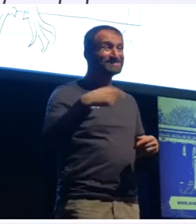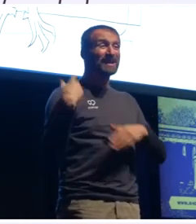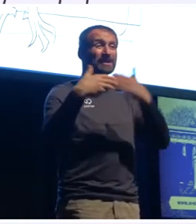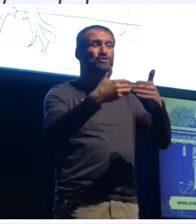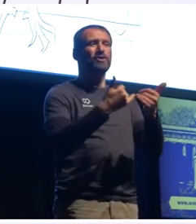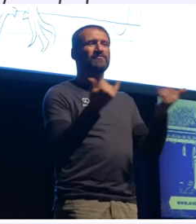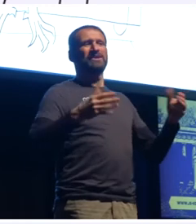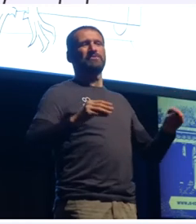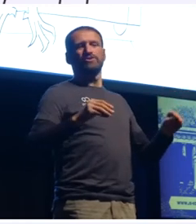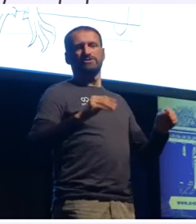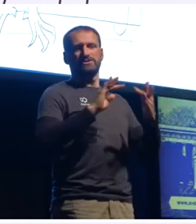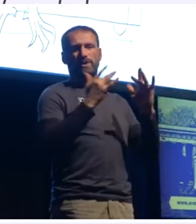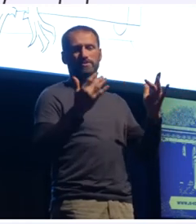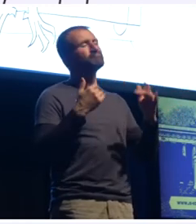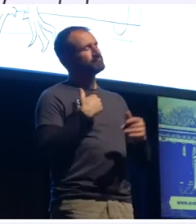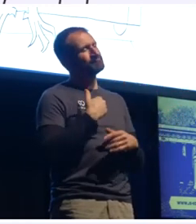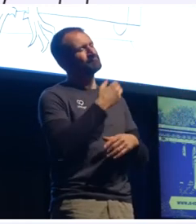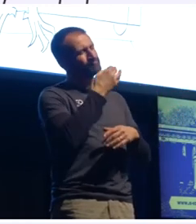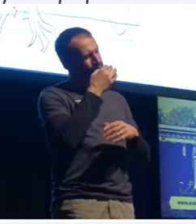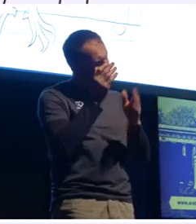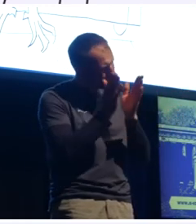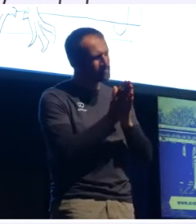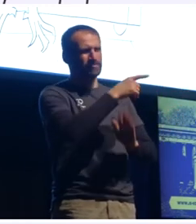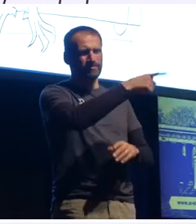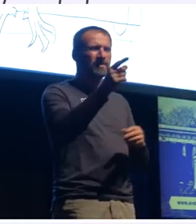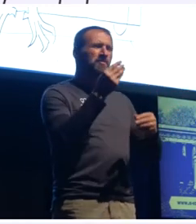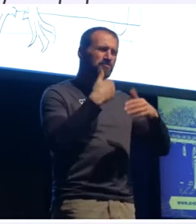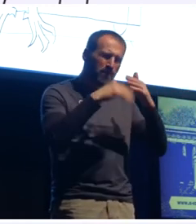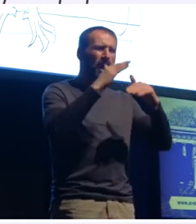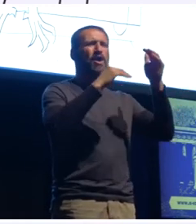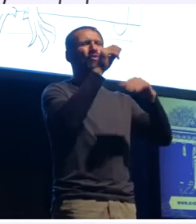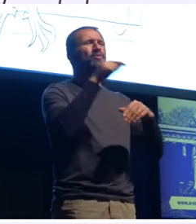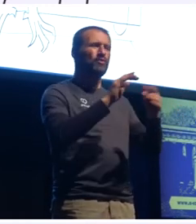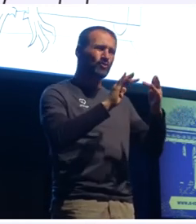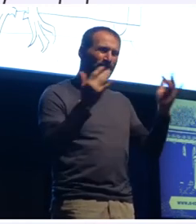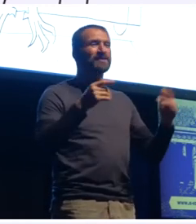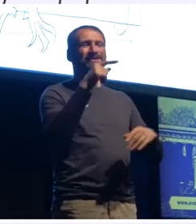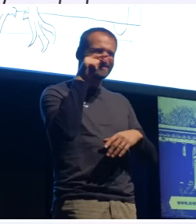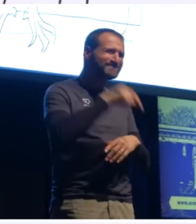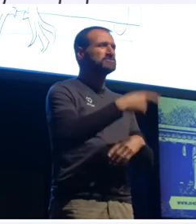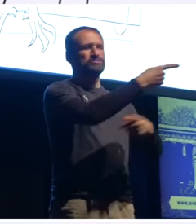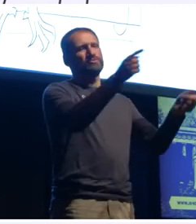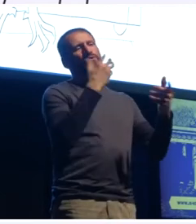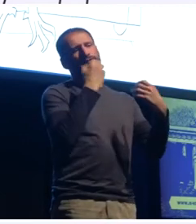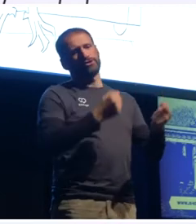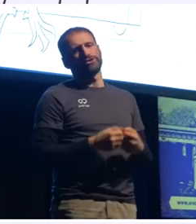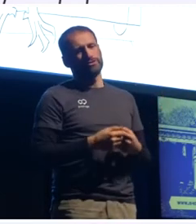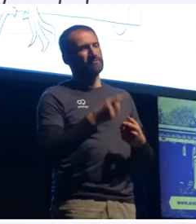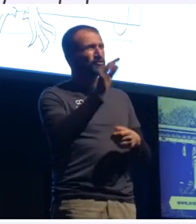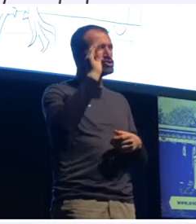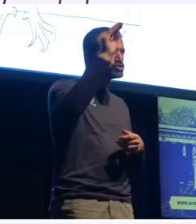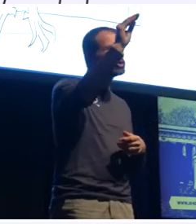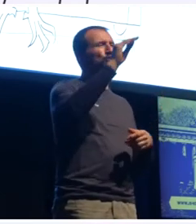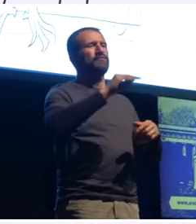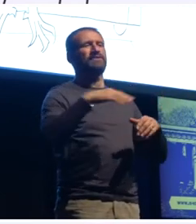I ask you to build the web that you want, the web that you want future generations to inherit. There's some ways to do that. I'm going to give